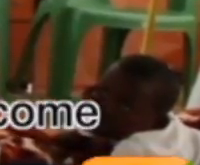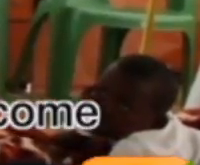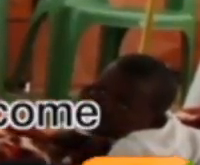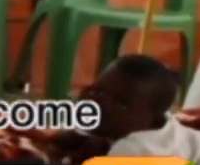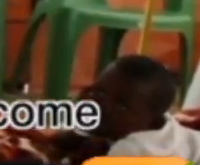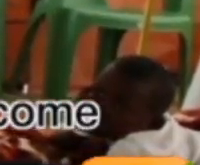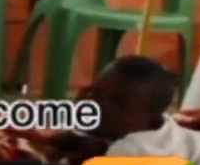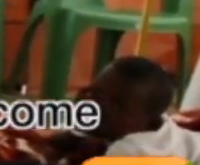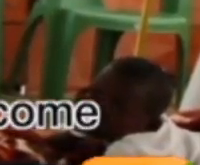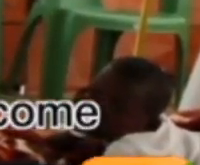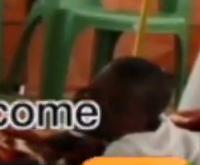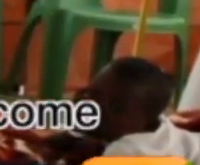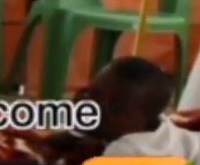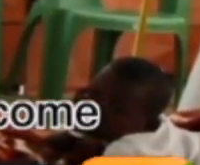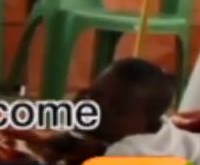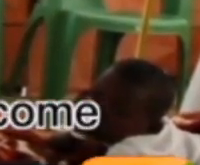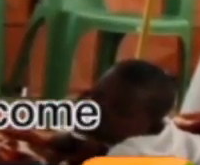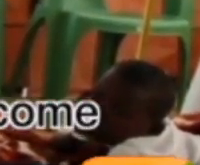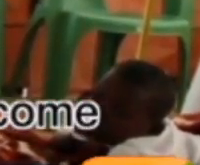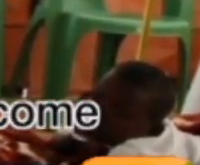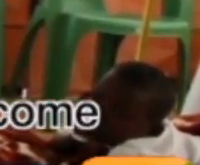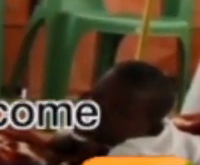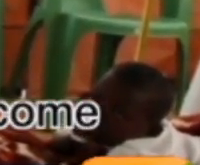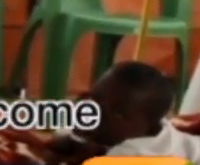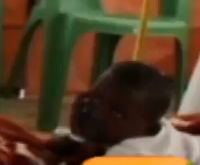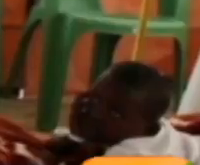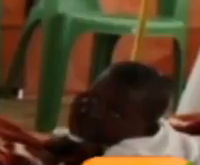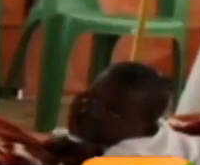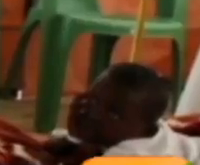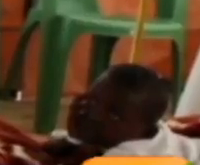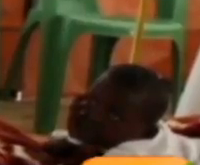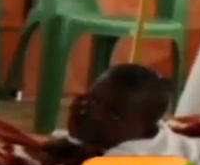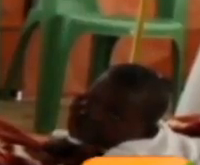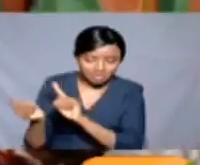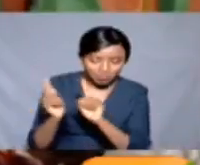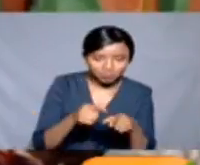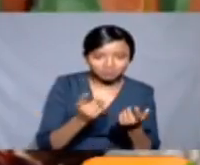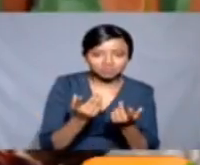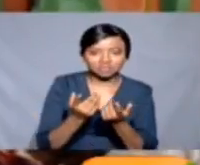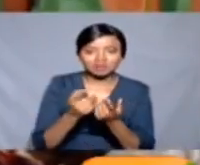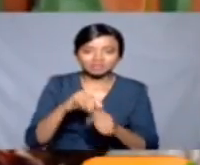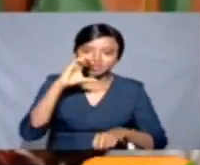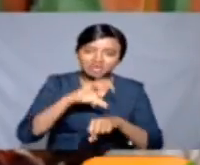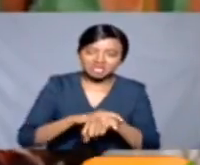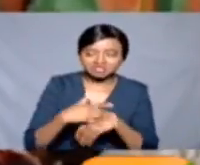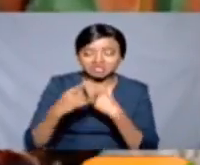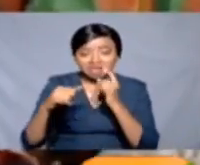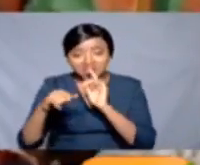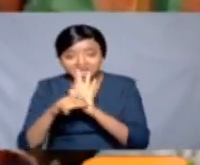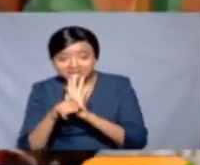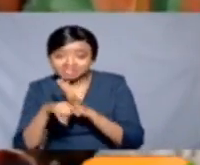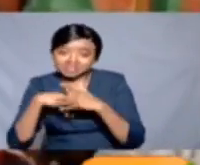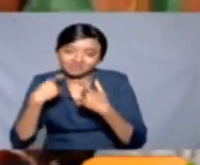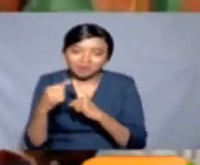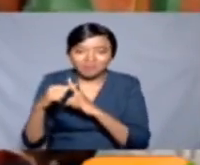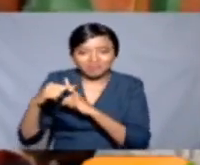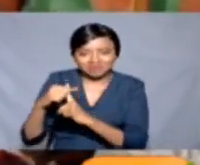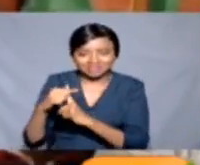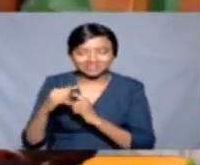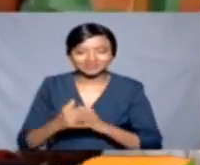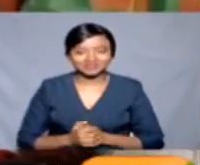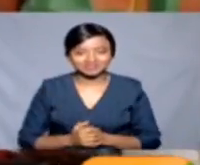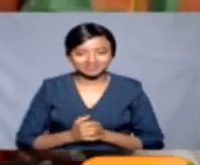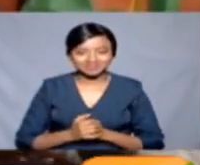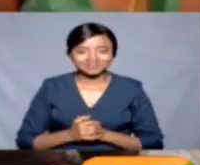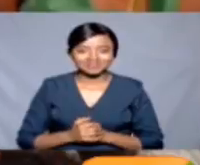saa mbili, après cela majibu inakuya. Kuna toka negative na positive.